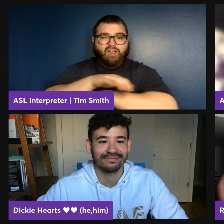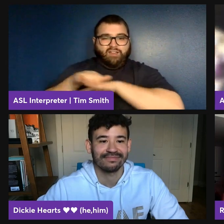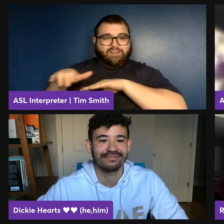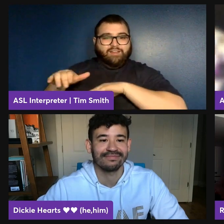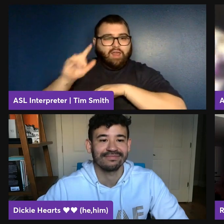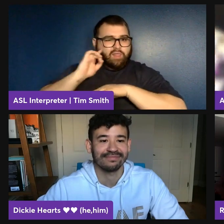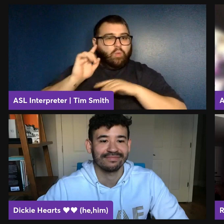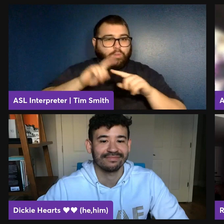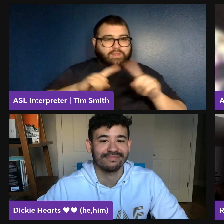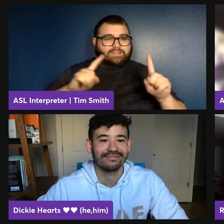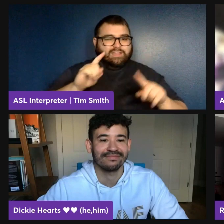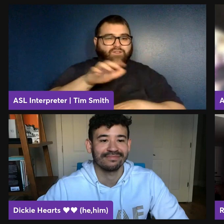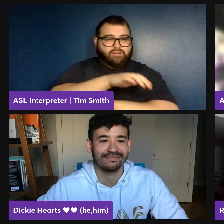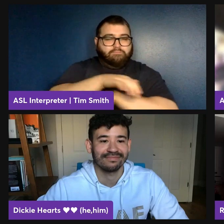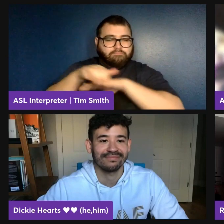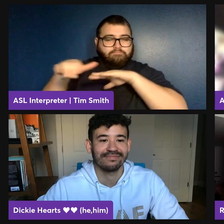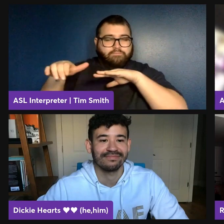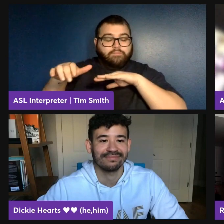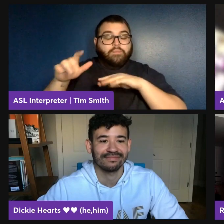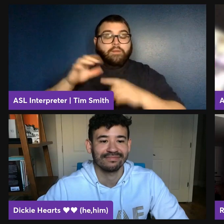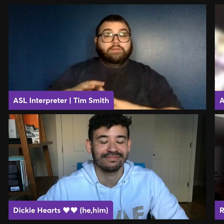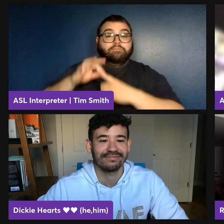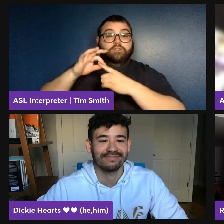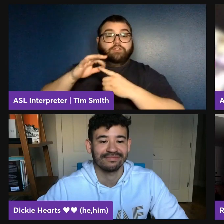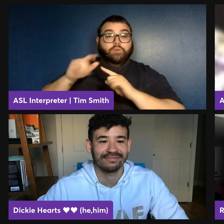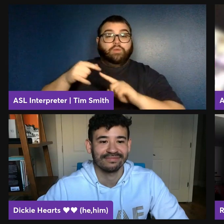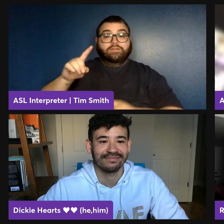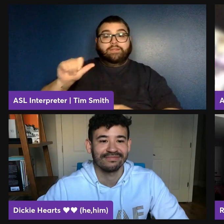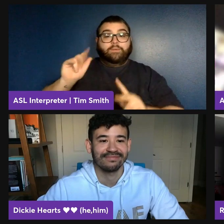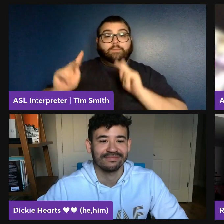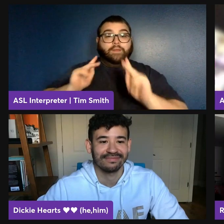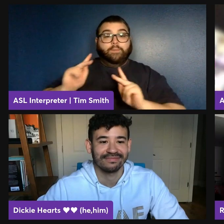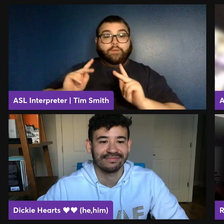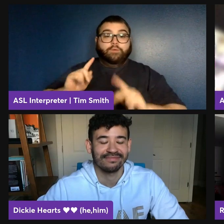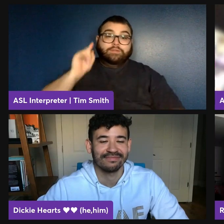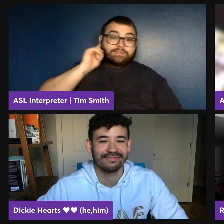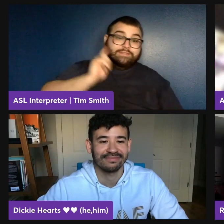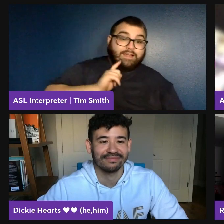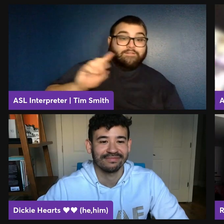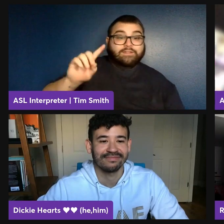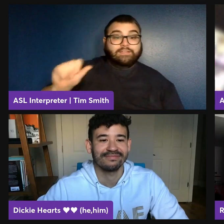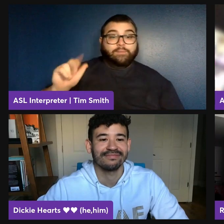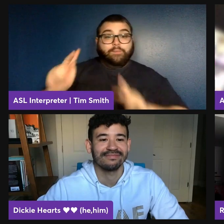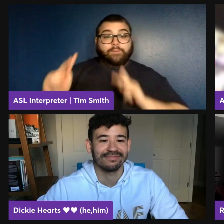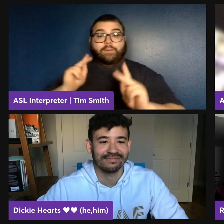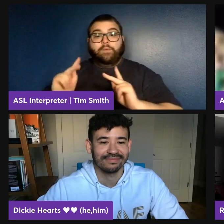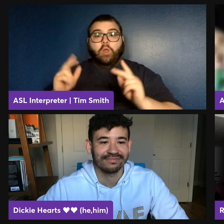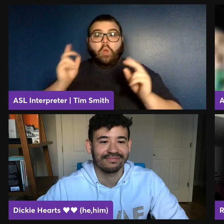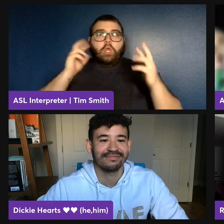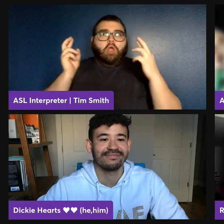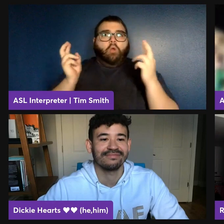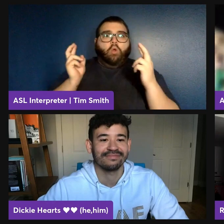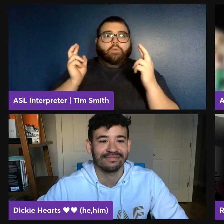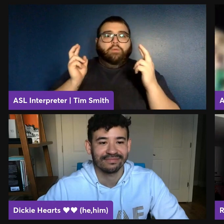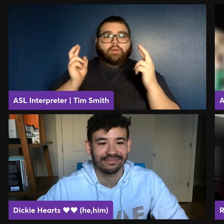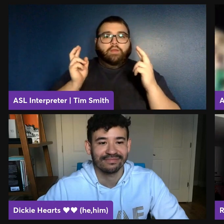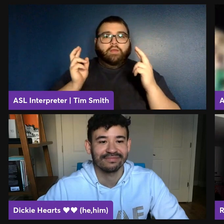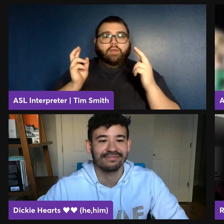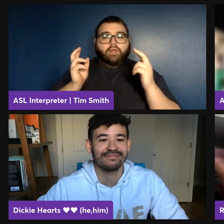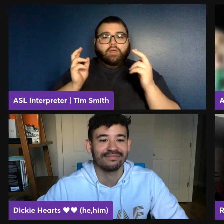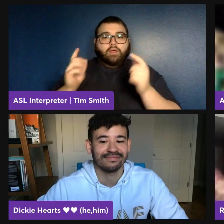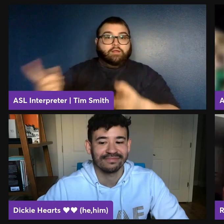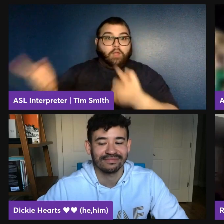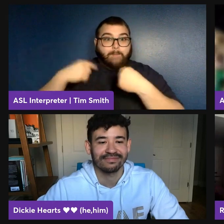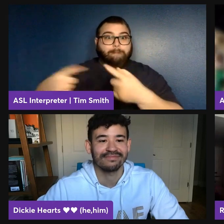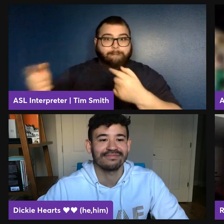think especially when disabled people are in the audience, deaf and disabled people, we really hope are